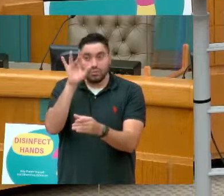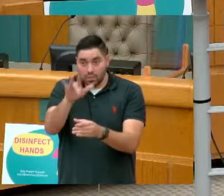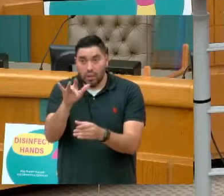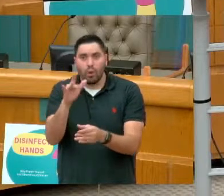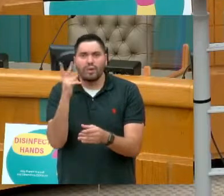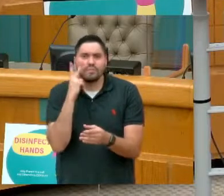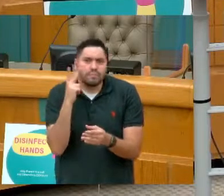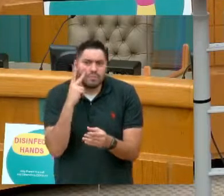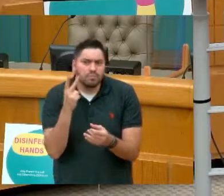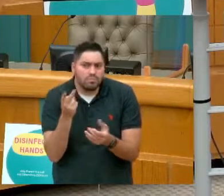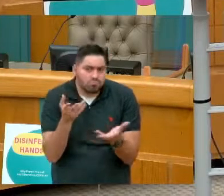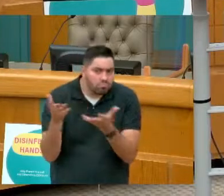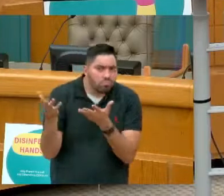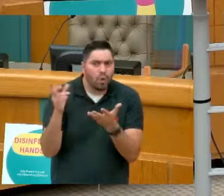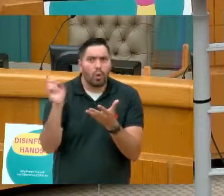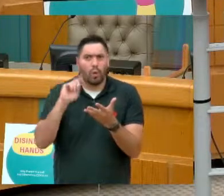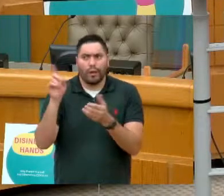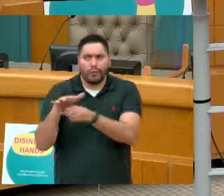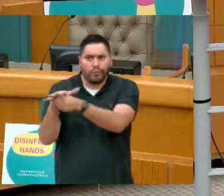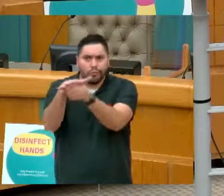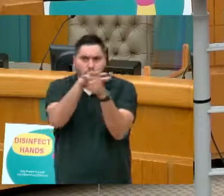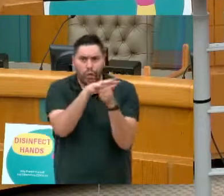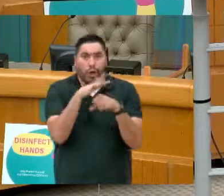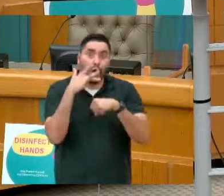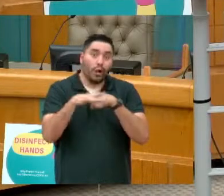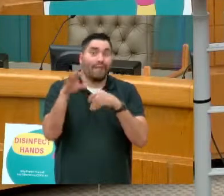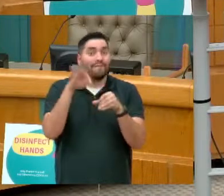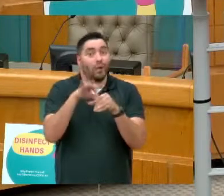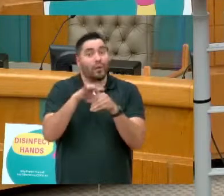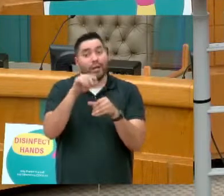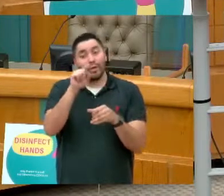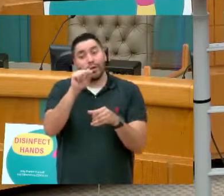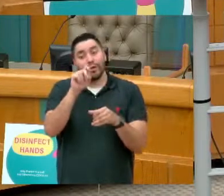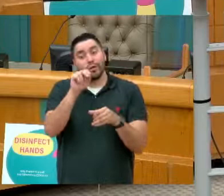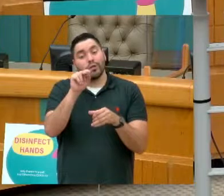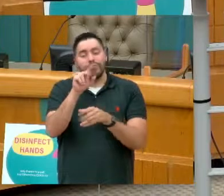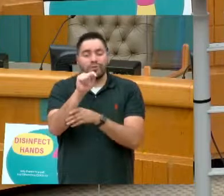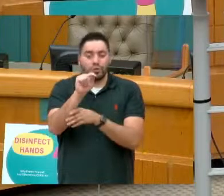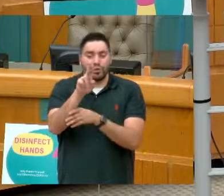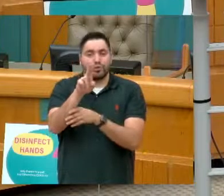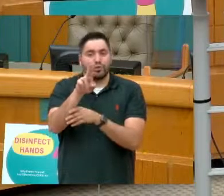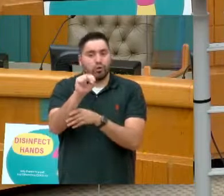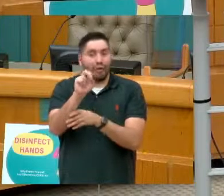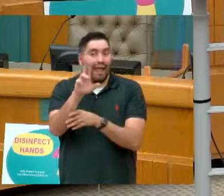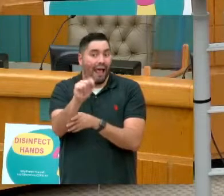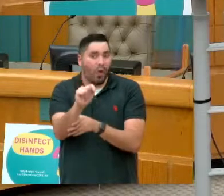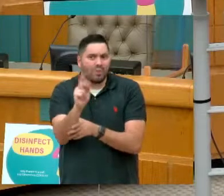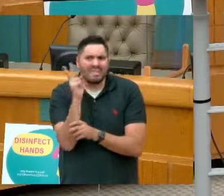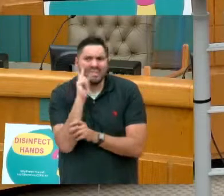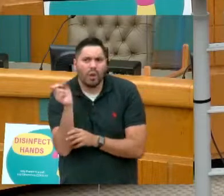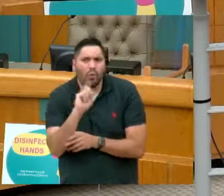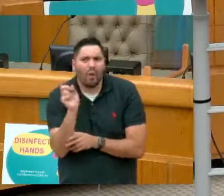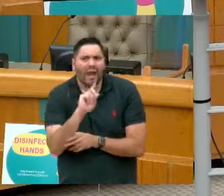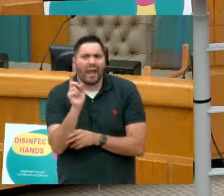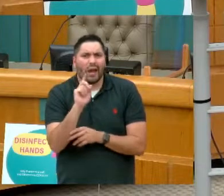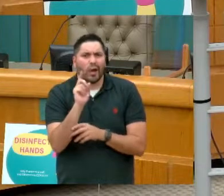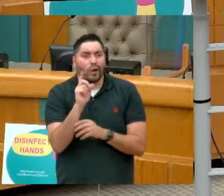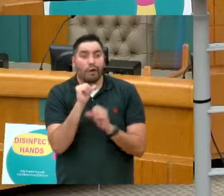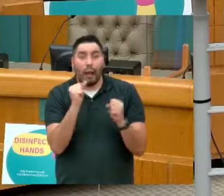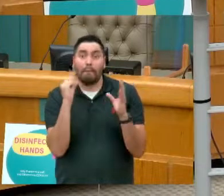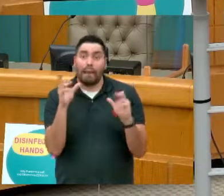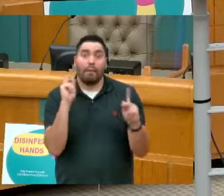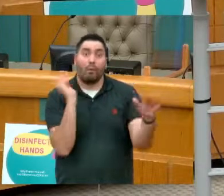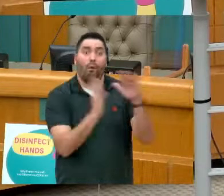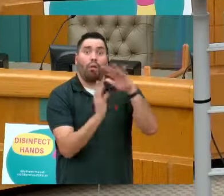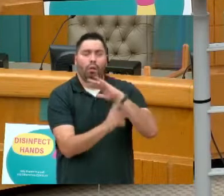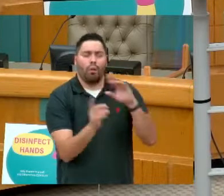11 and 2 to 4. Those are not the peak hours, and you're usually not going to have a line. Another thing you can do is go to our